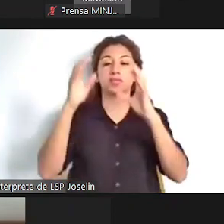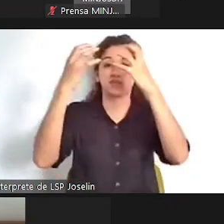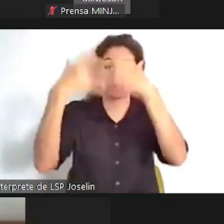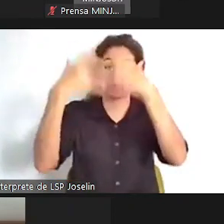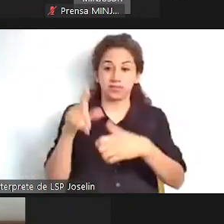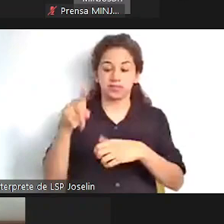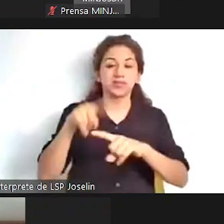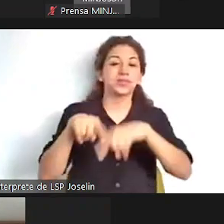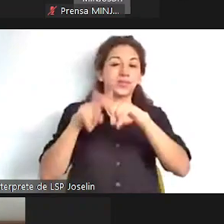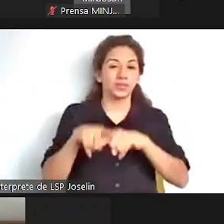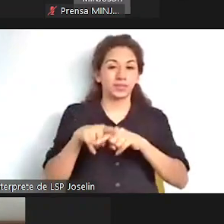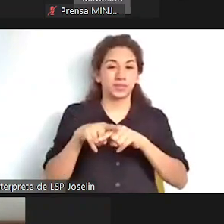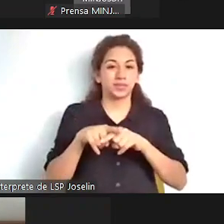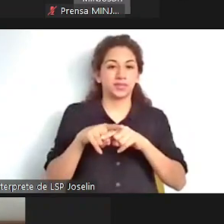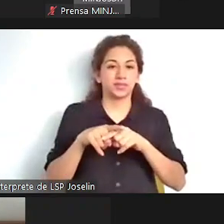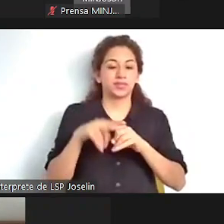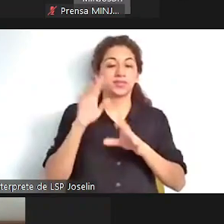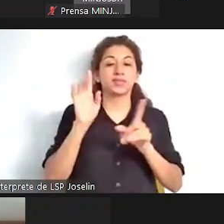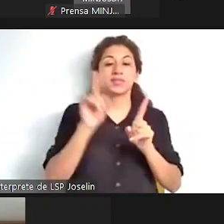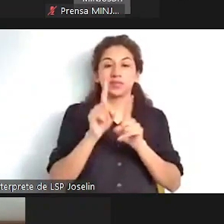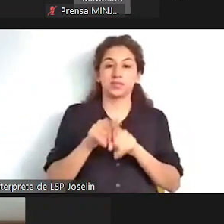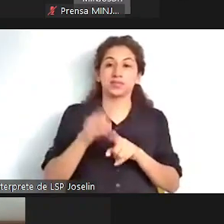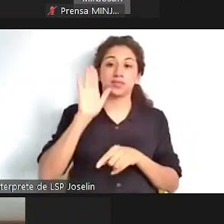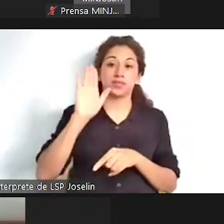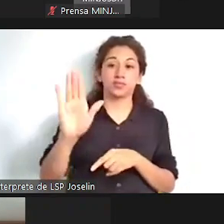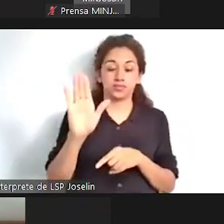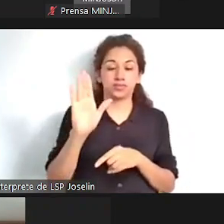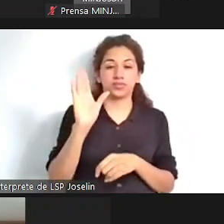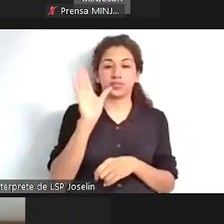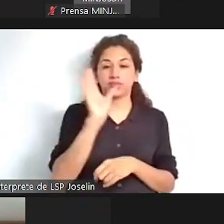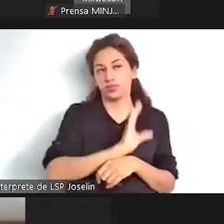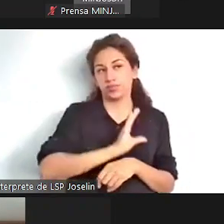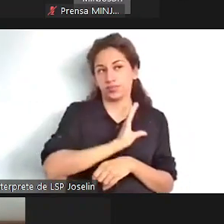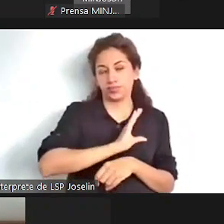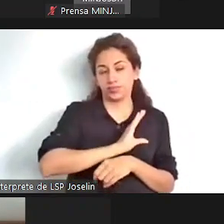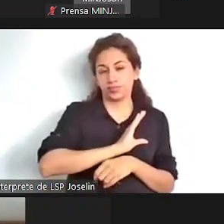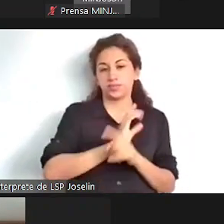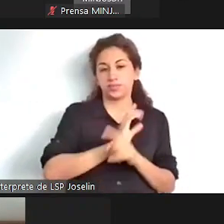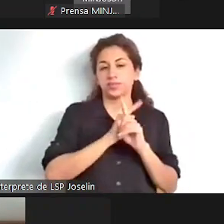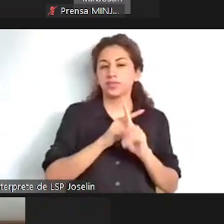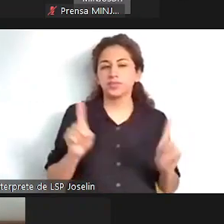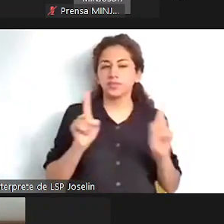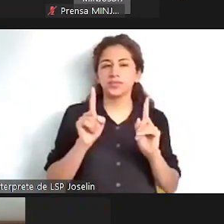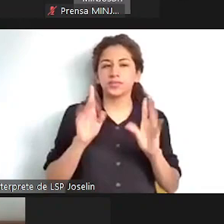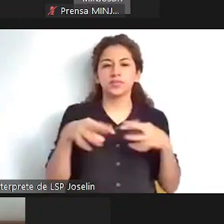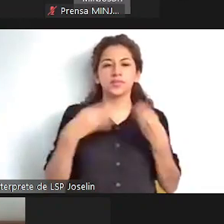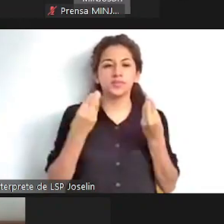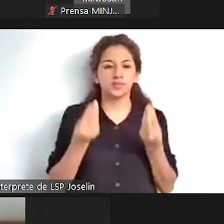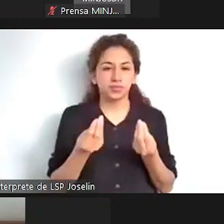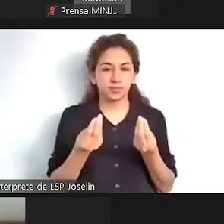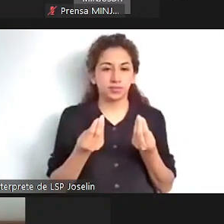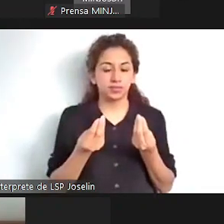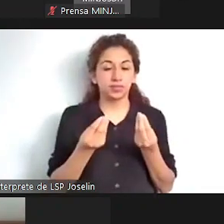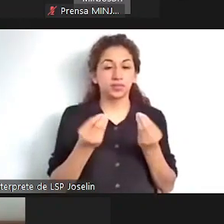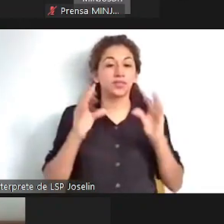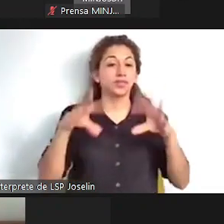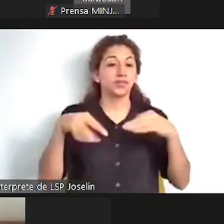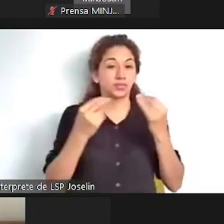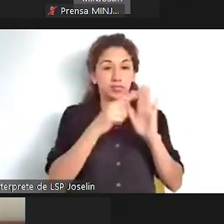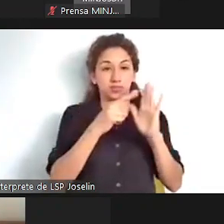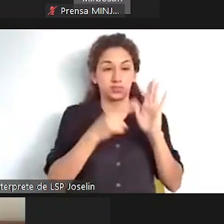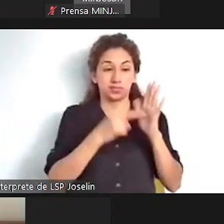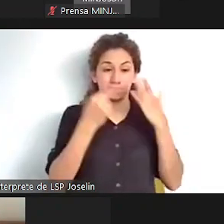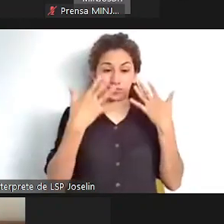means that the companies will have and for report and their behaviors are the contacts as